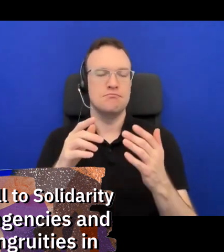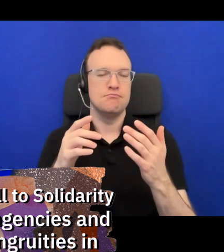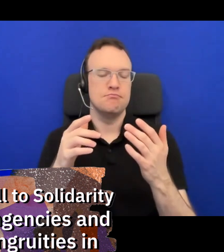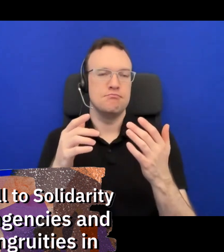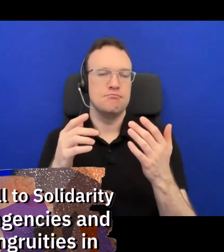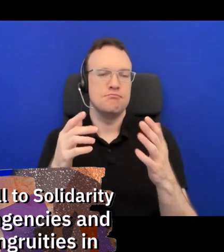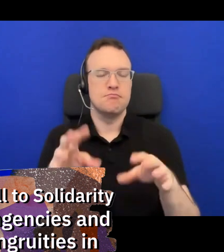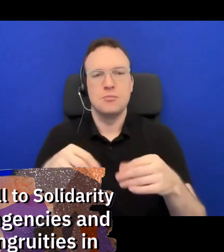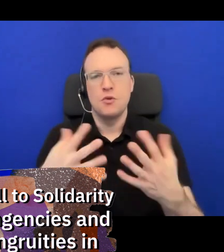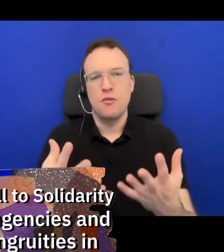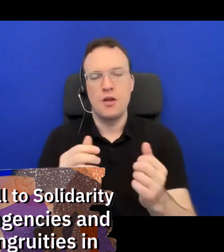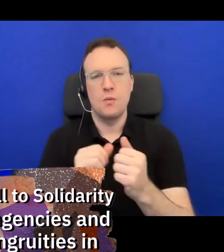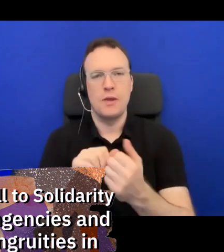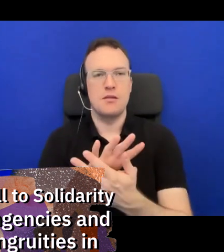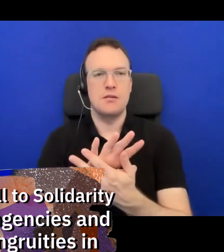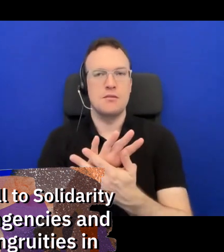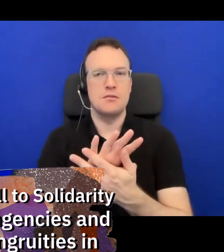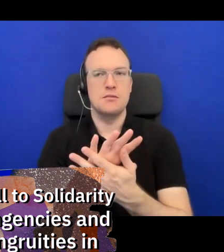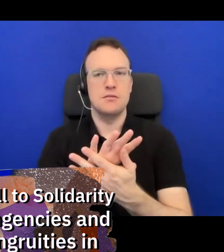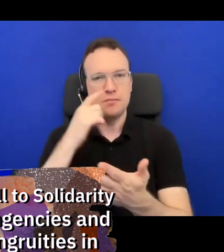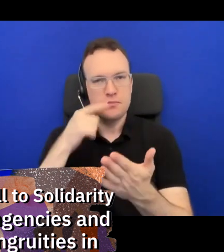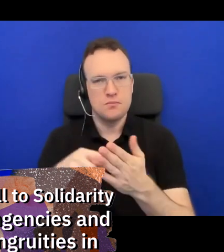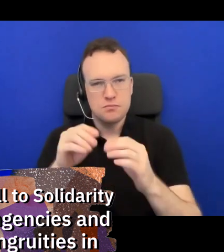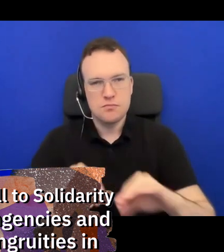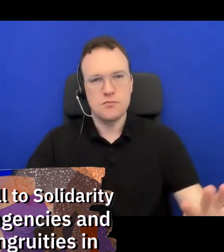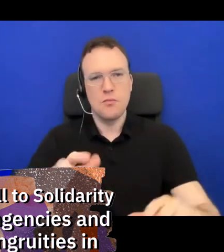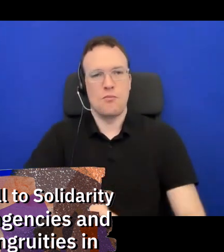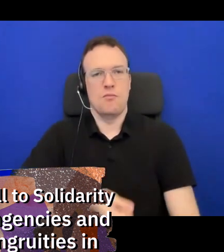for providing us with the land acknowledgement